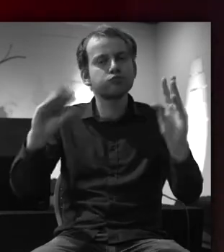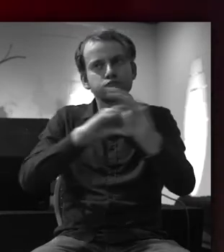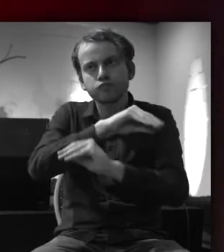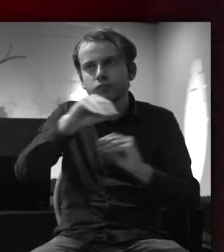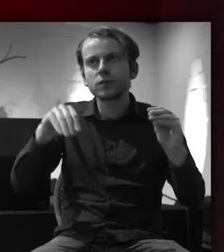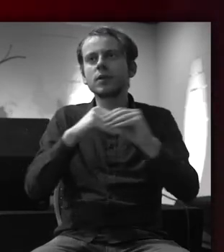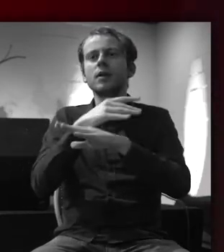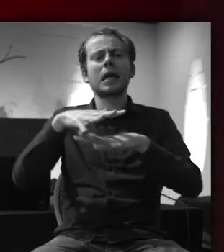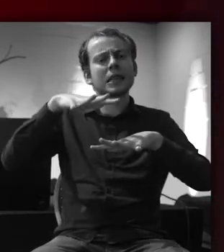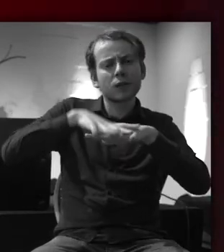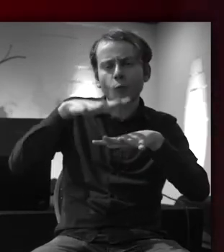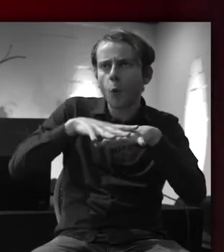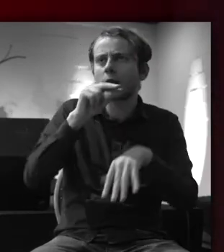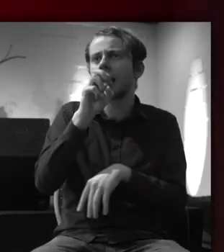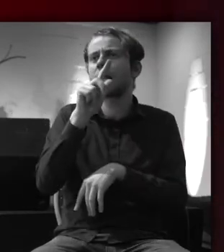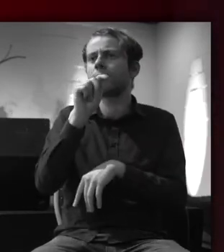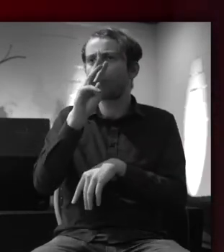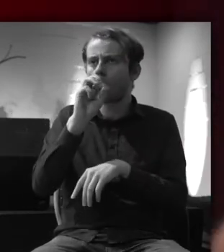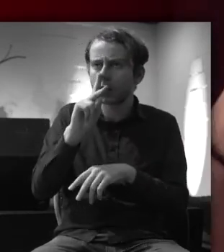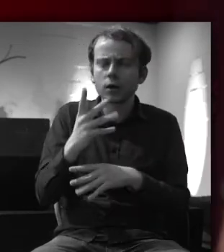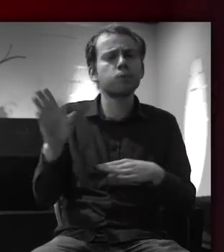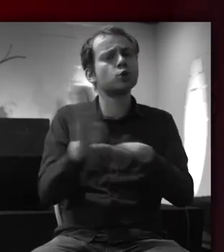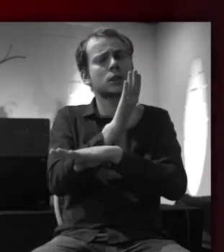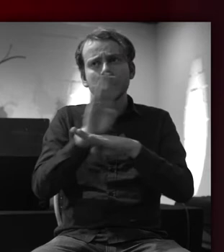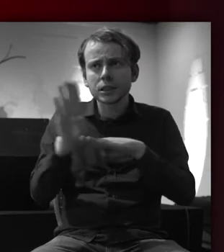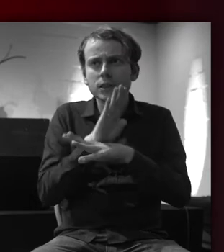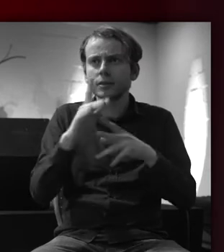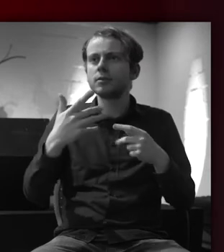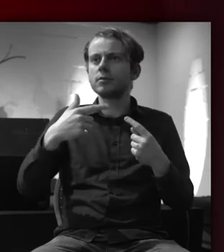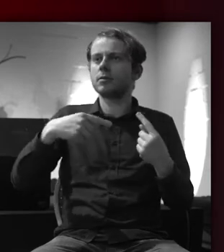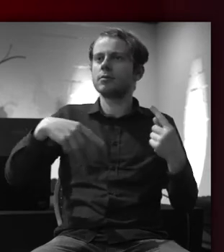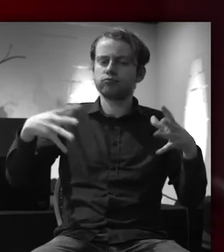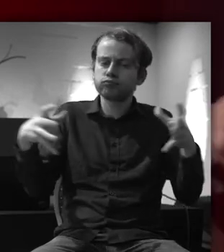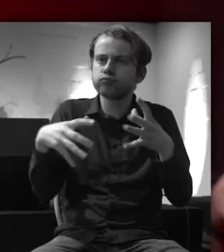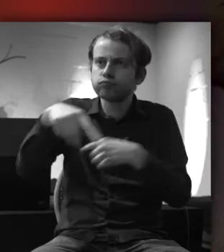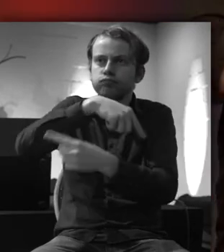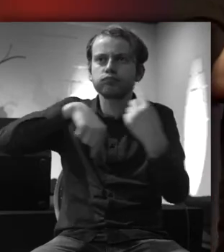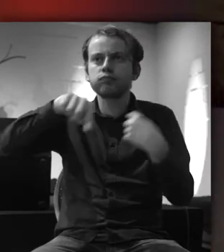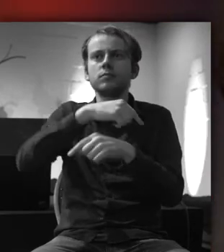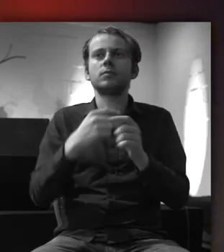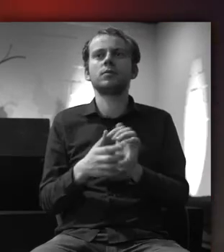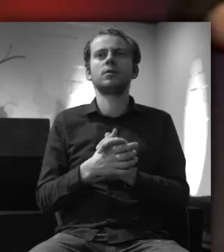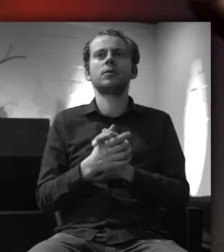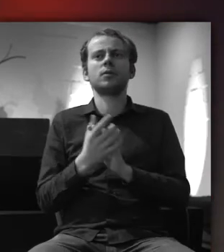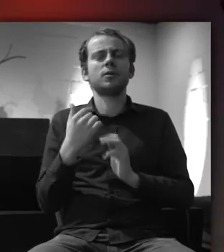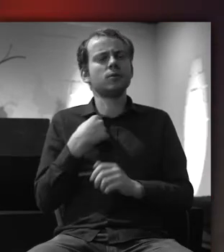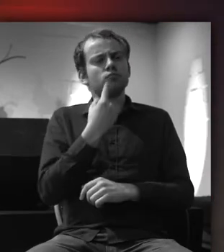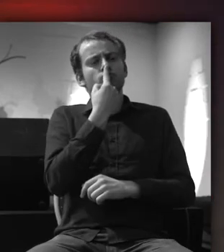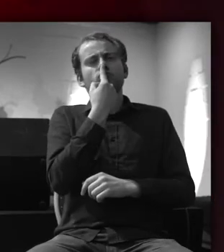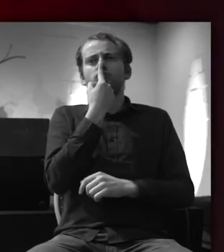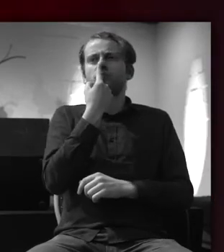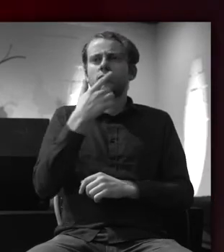other. And if I'm looking back, without the support I found in my surrounding